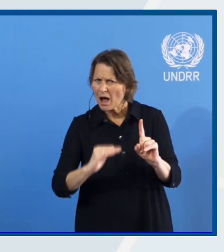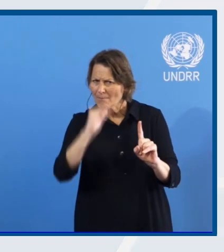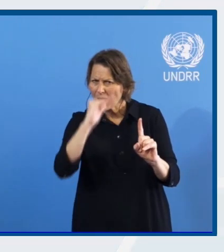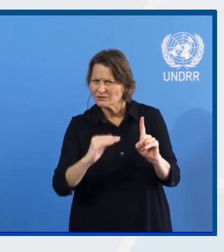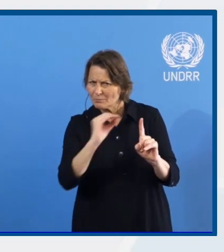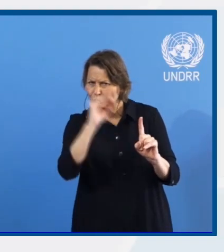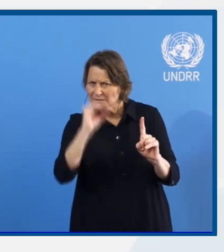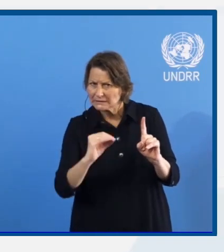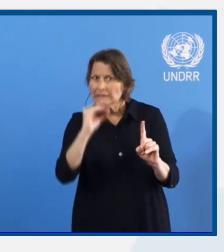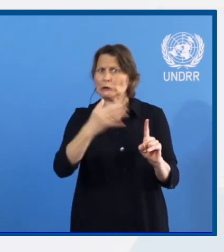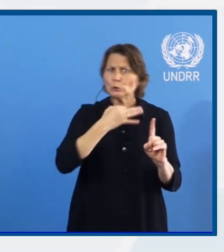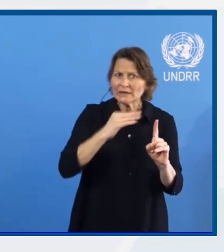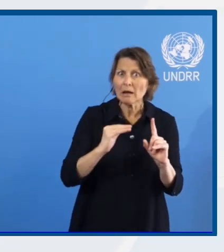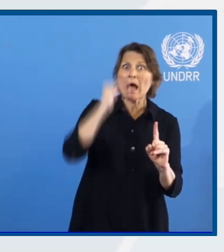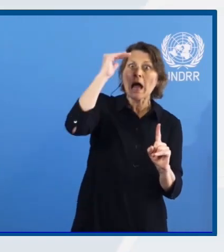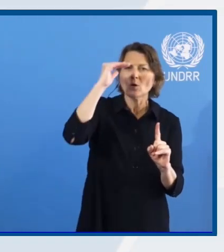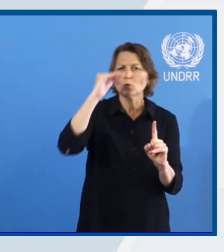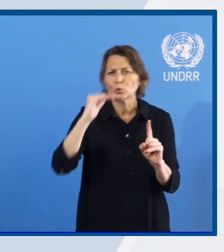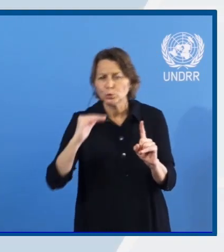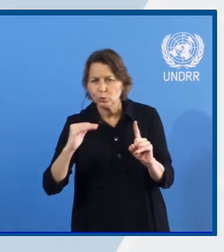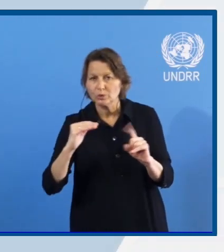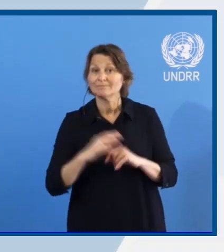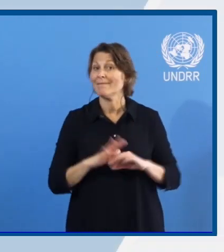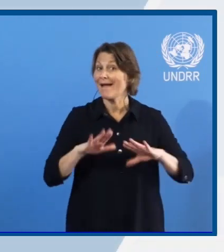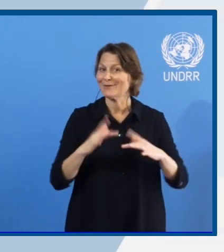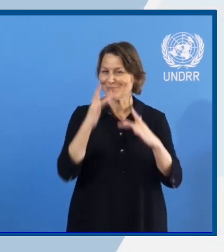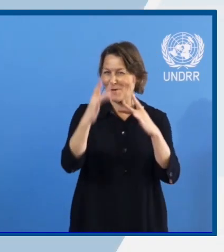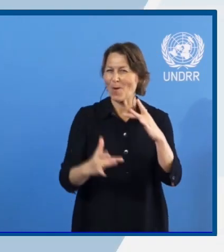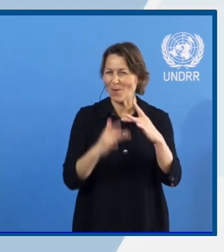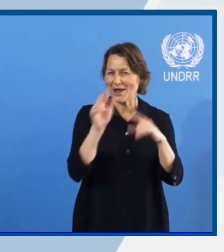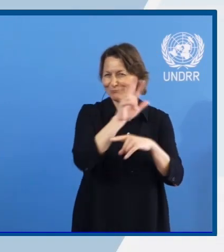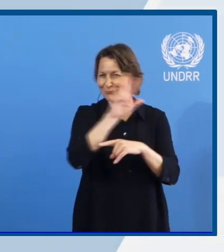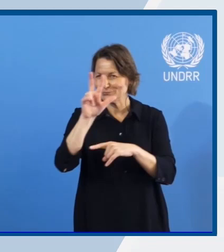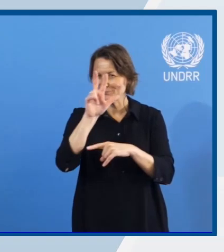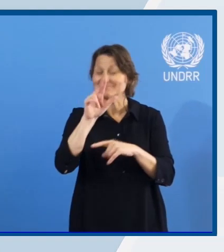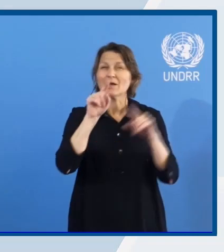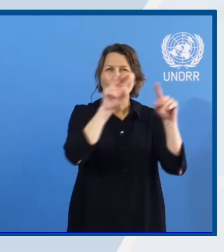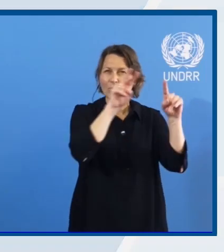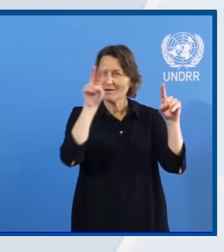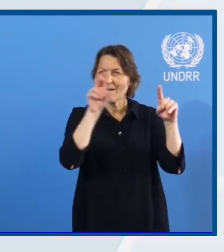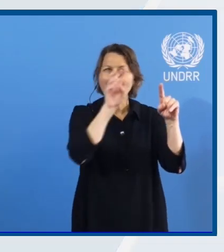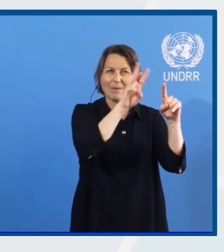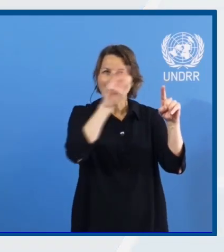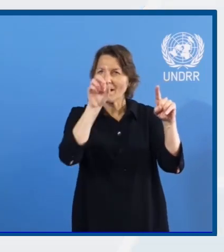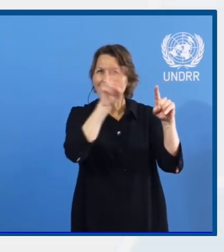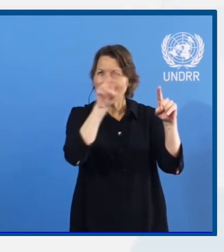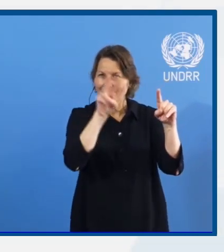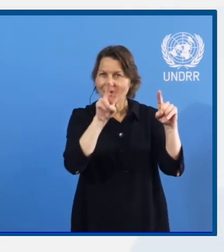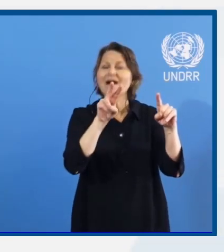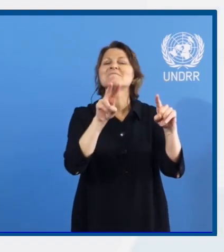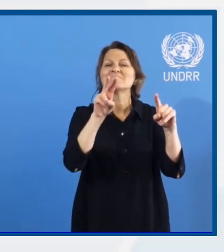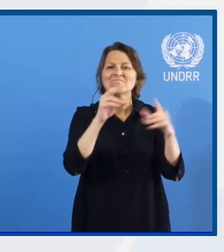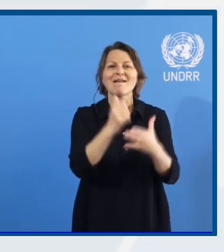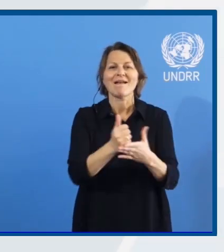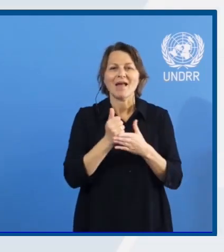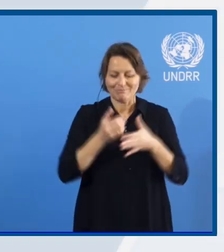decision support online application which supports decision-making and analysis of